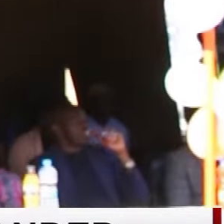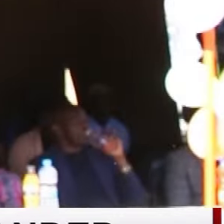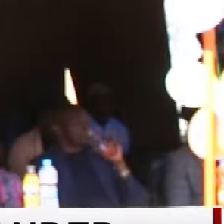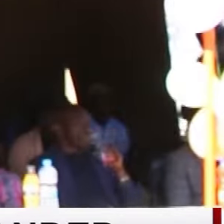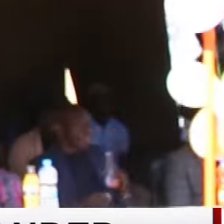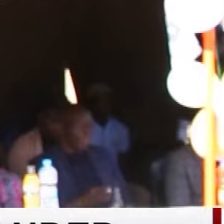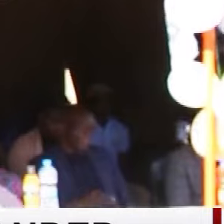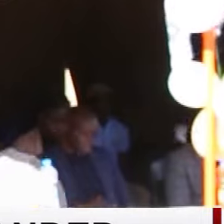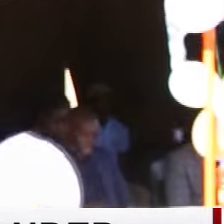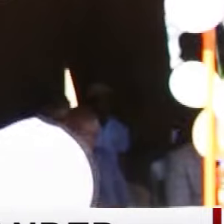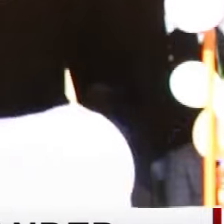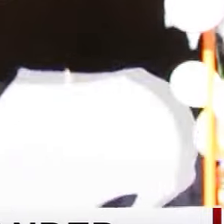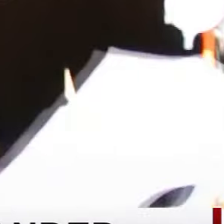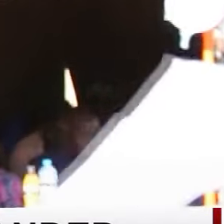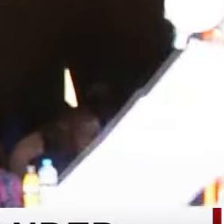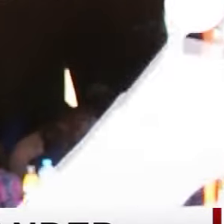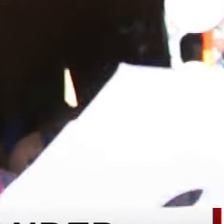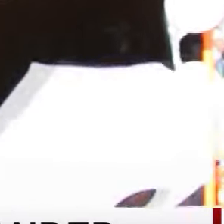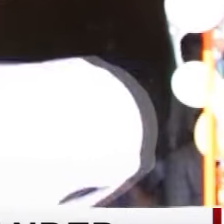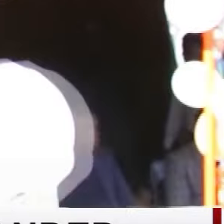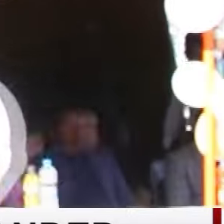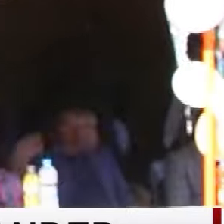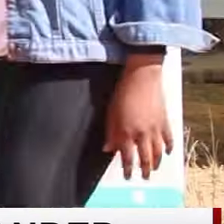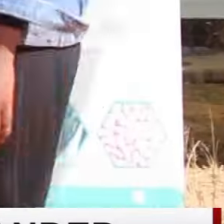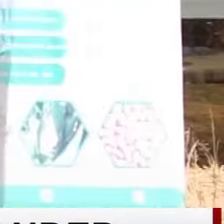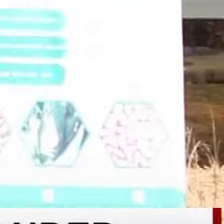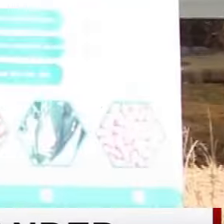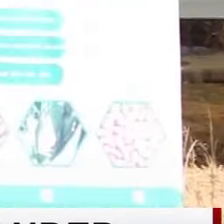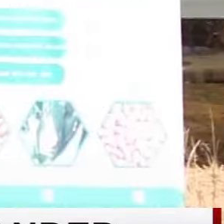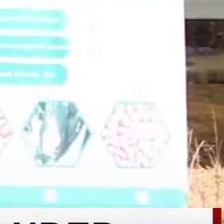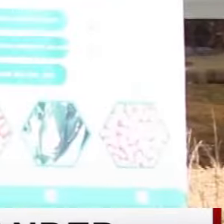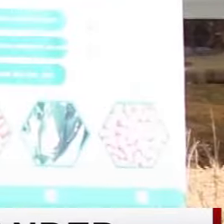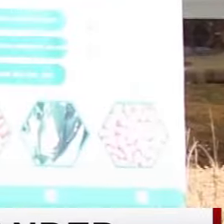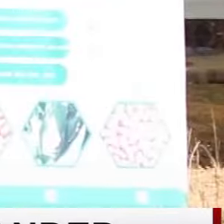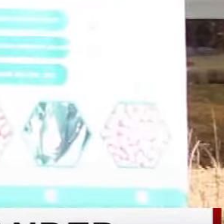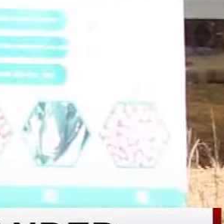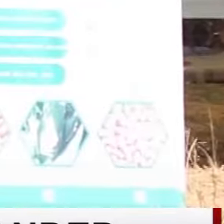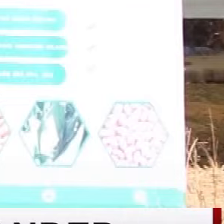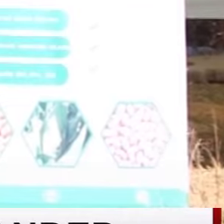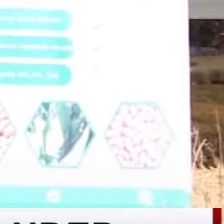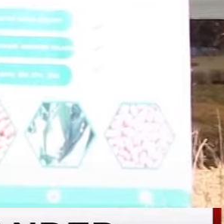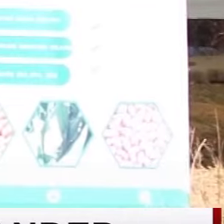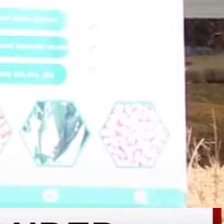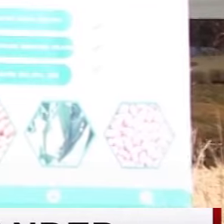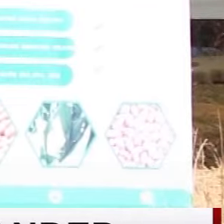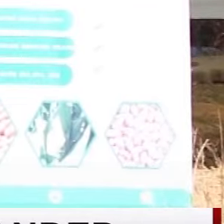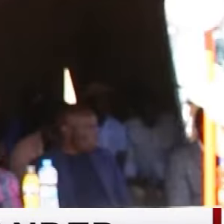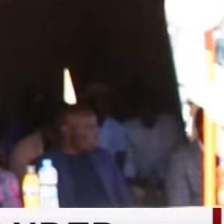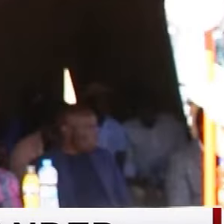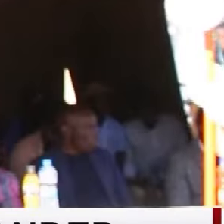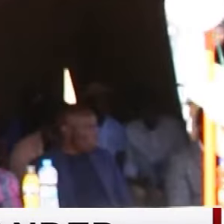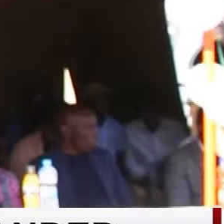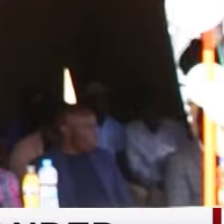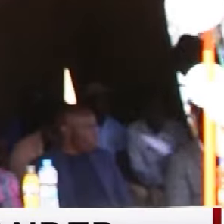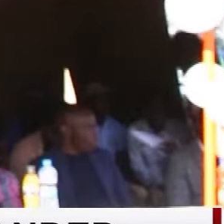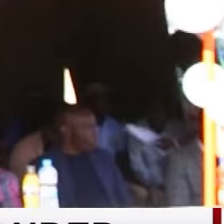the latest information and training to implement new techniques effectively. Extension